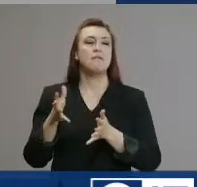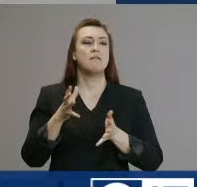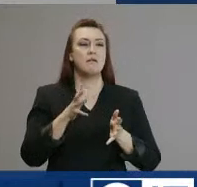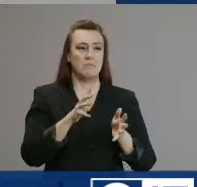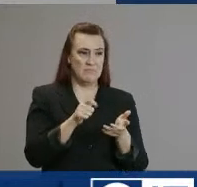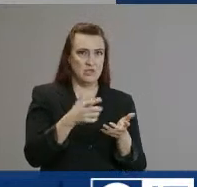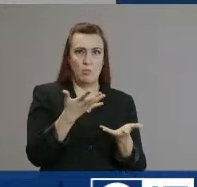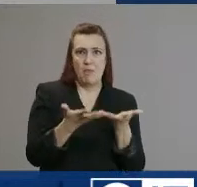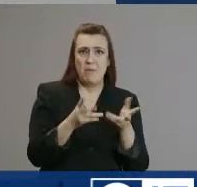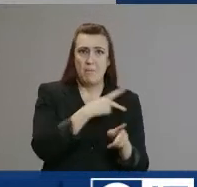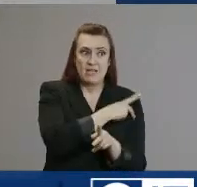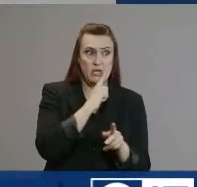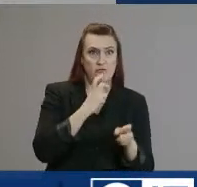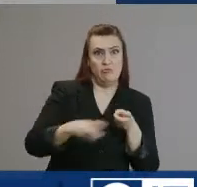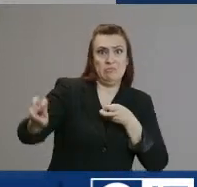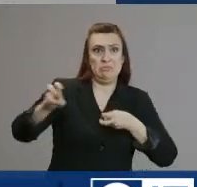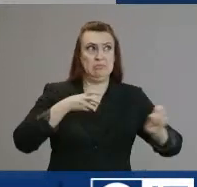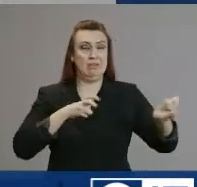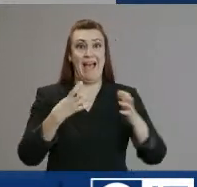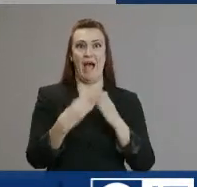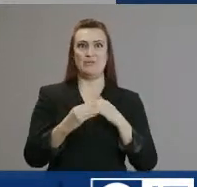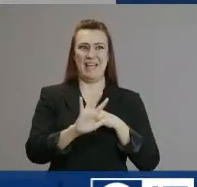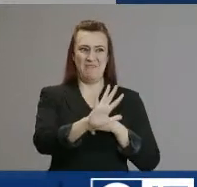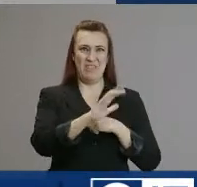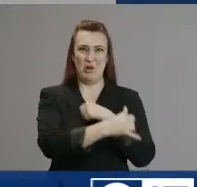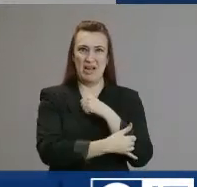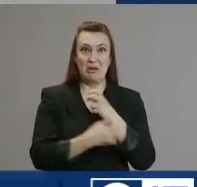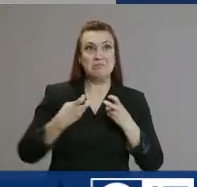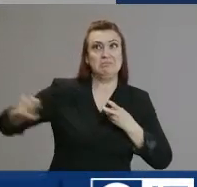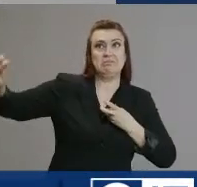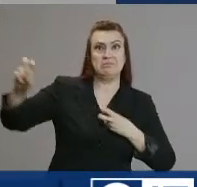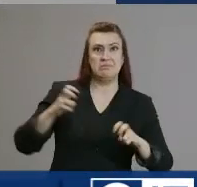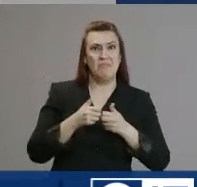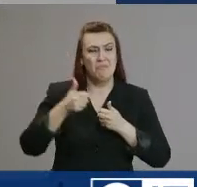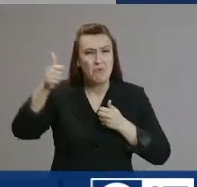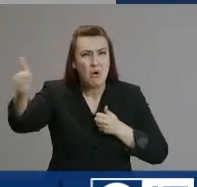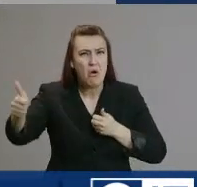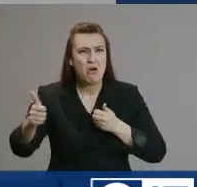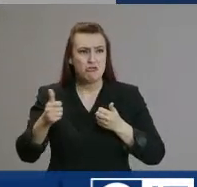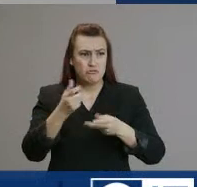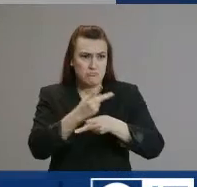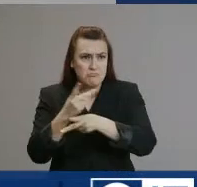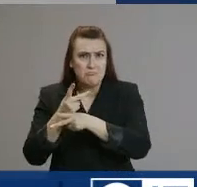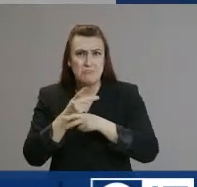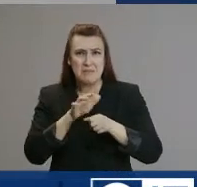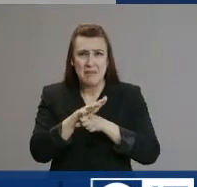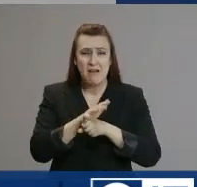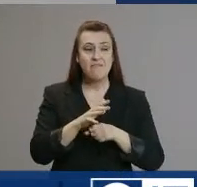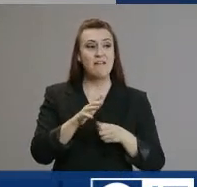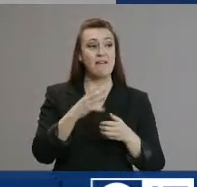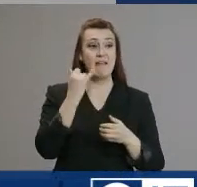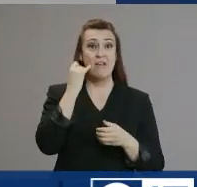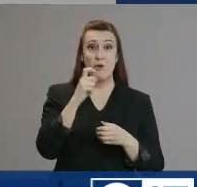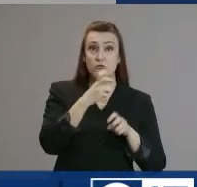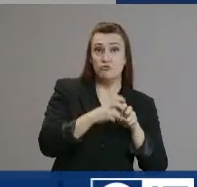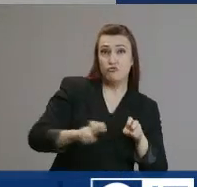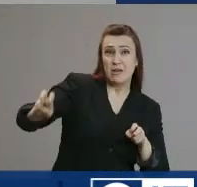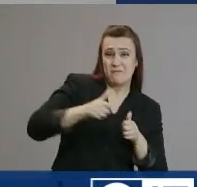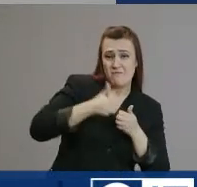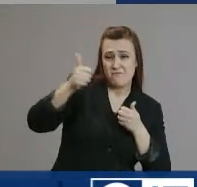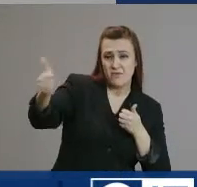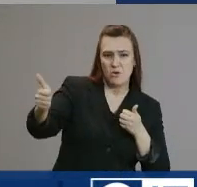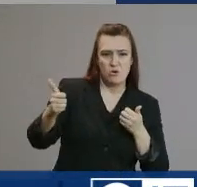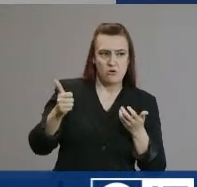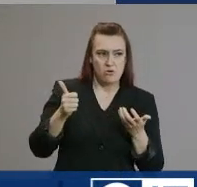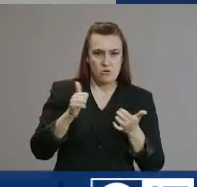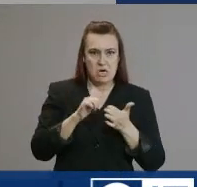And if so, how would that be facilitated? Is that something that private ambulances do? Is that something the state has to help with to get people the treatment they need if they